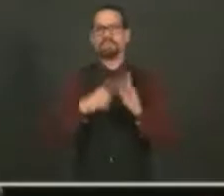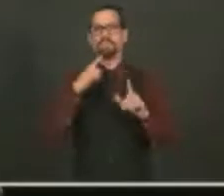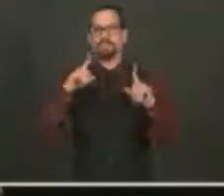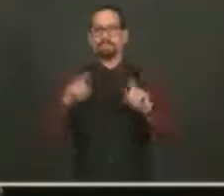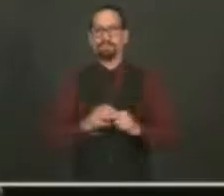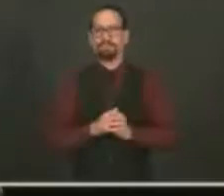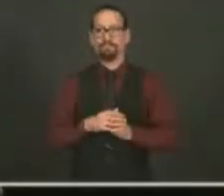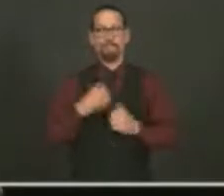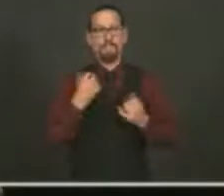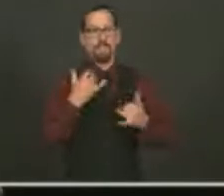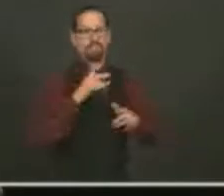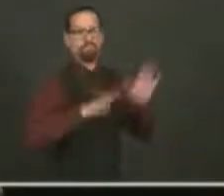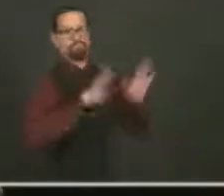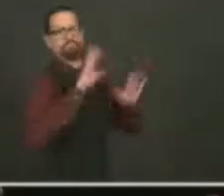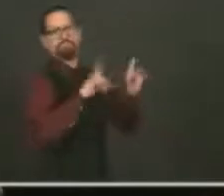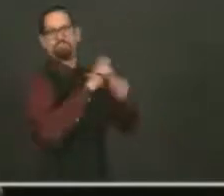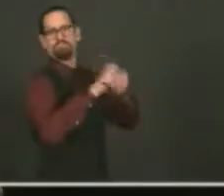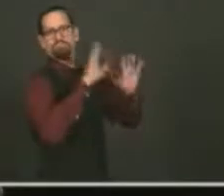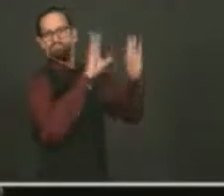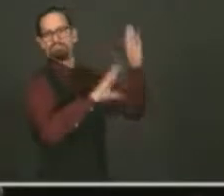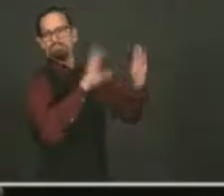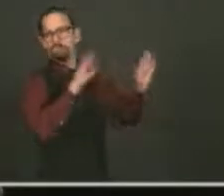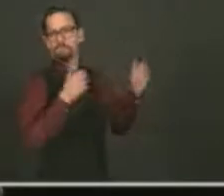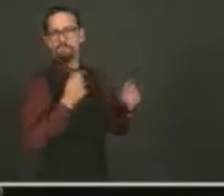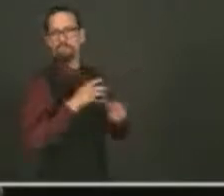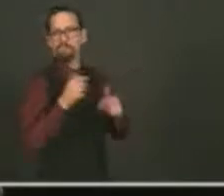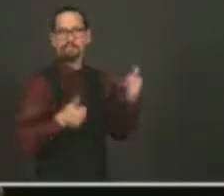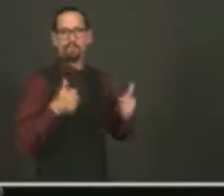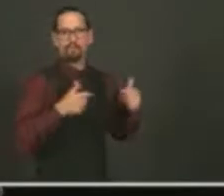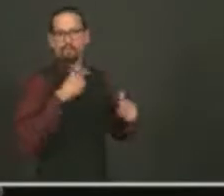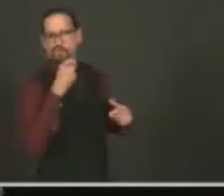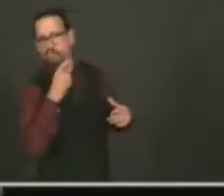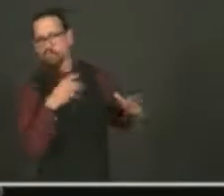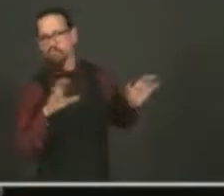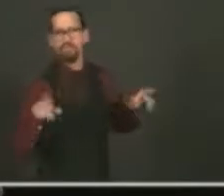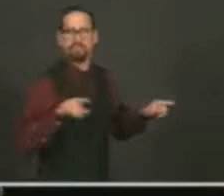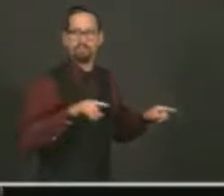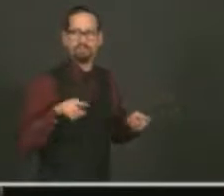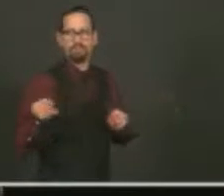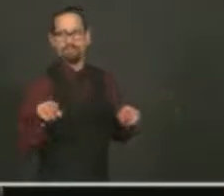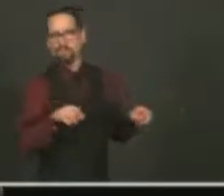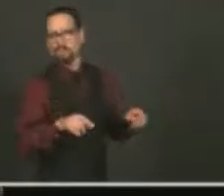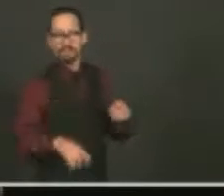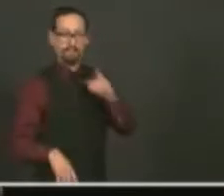just got a what message their from a percent member of the positives and General negatives Assembly are in total that- tested.